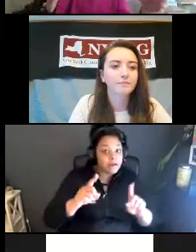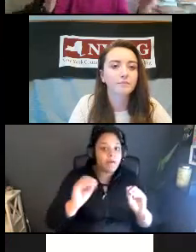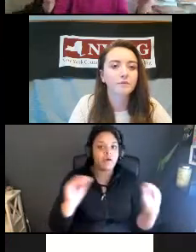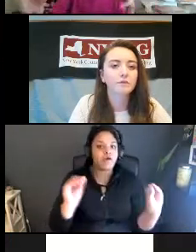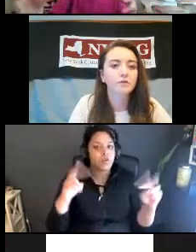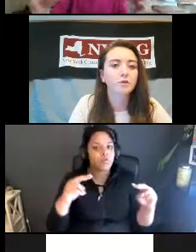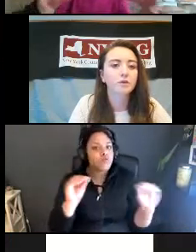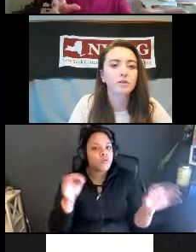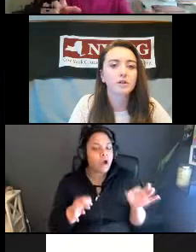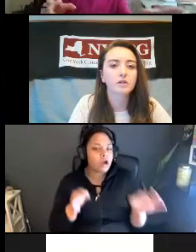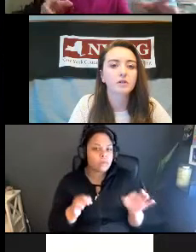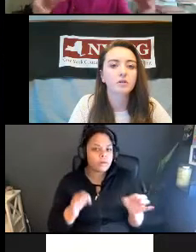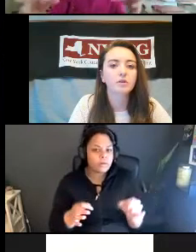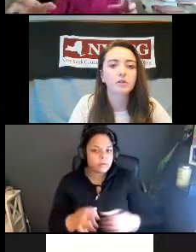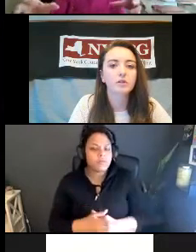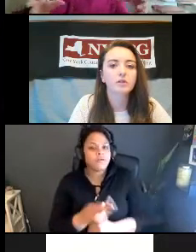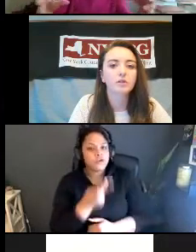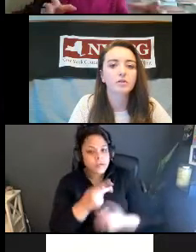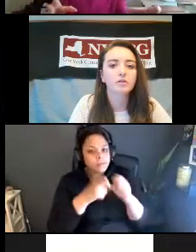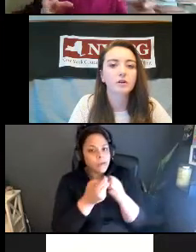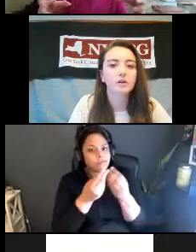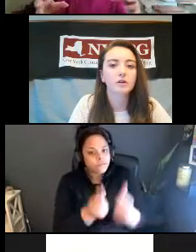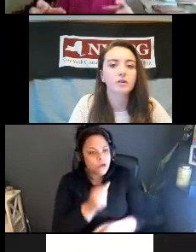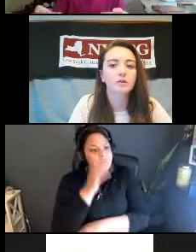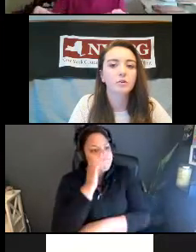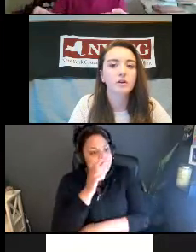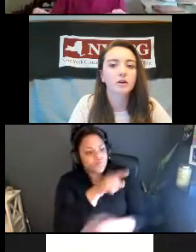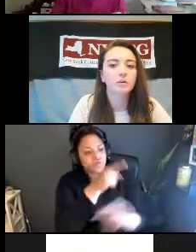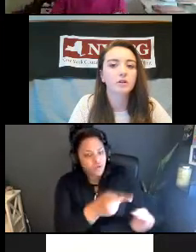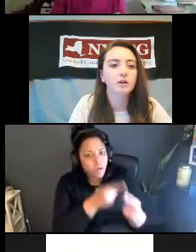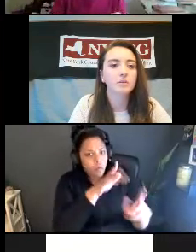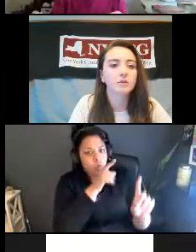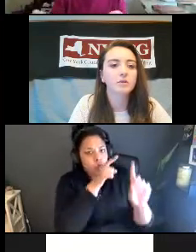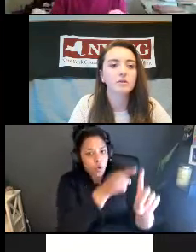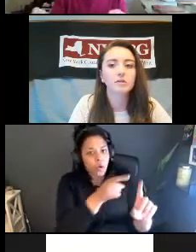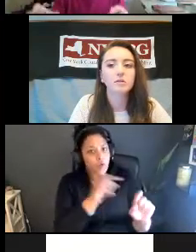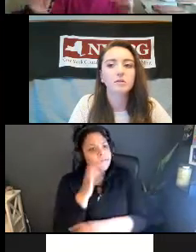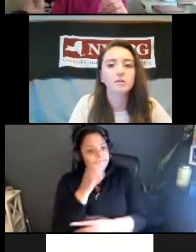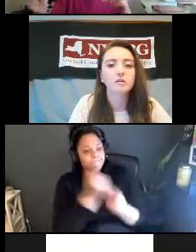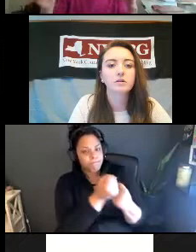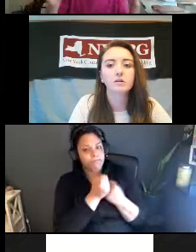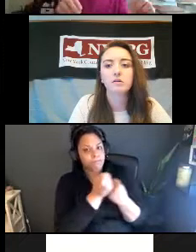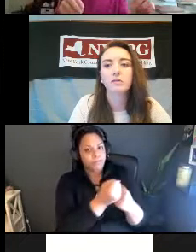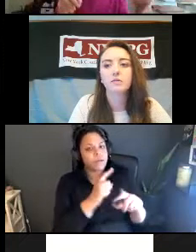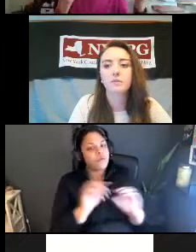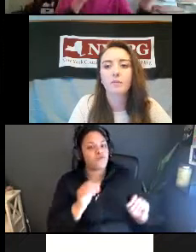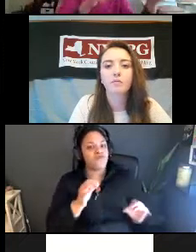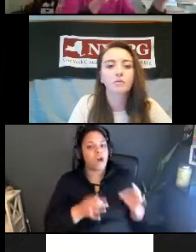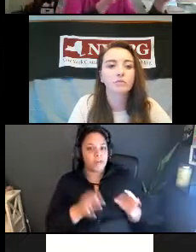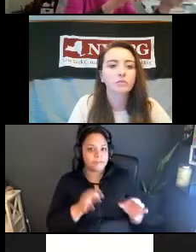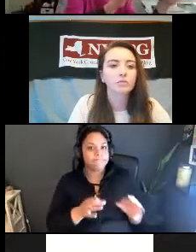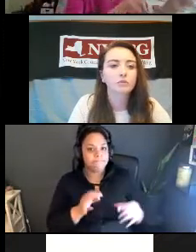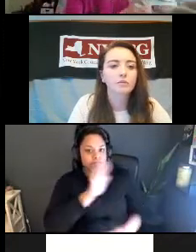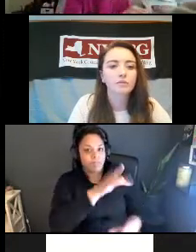problem solve if somebody's struggling to meet their goals. You know, we don't judge what